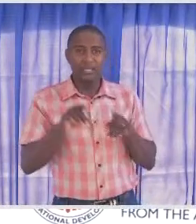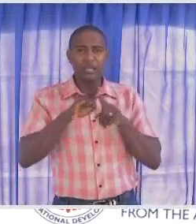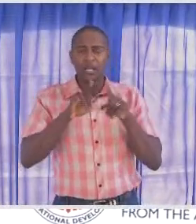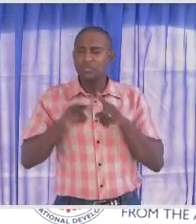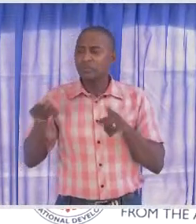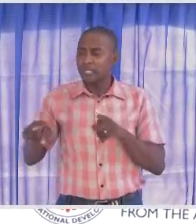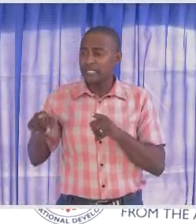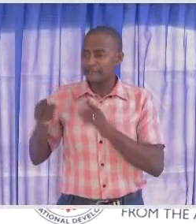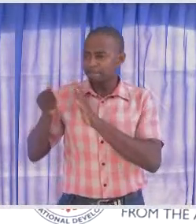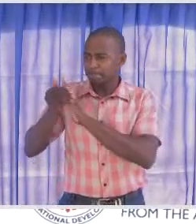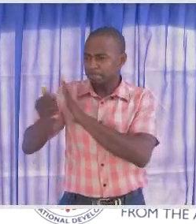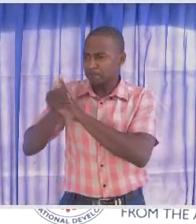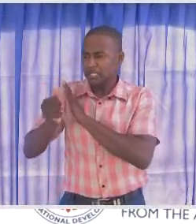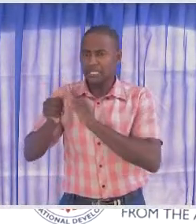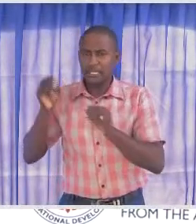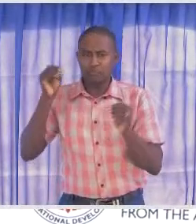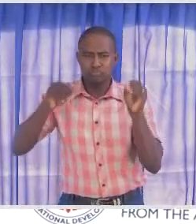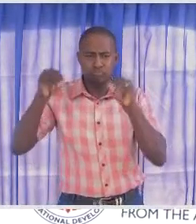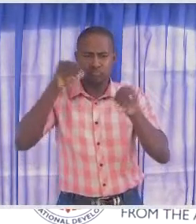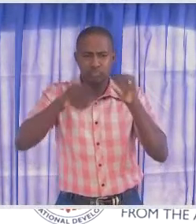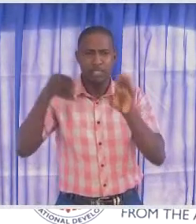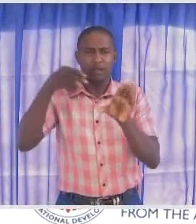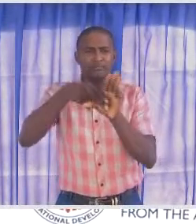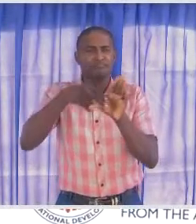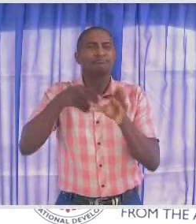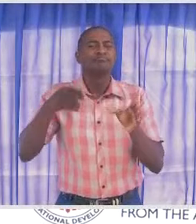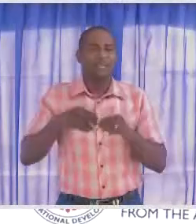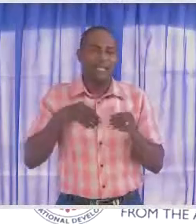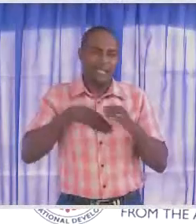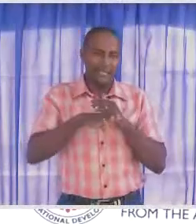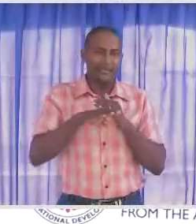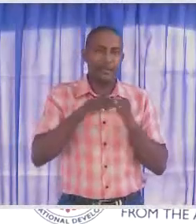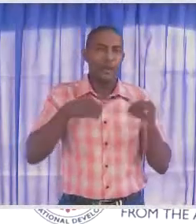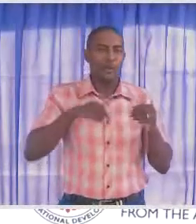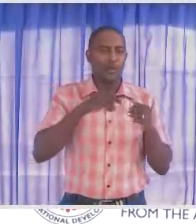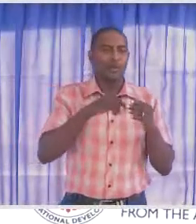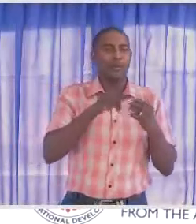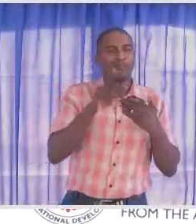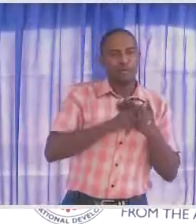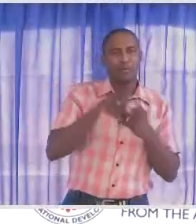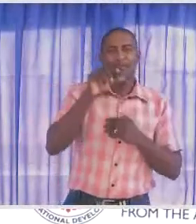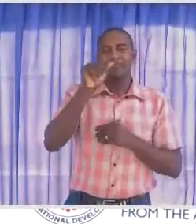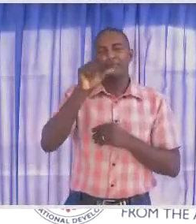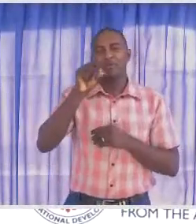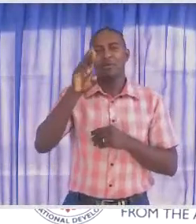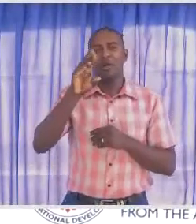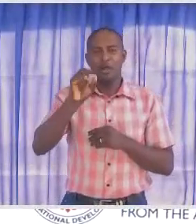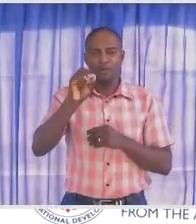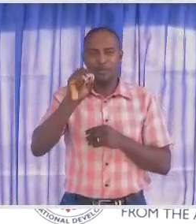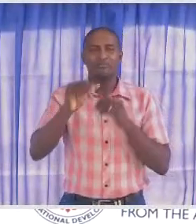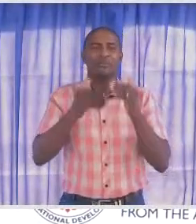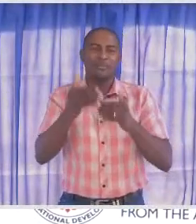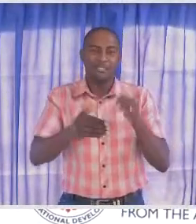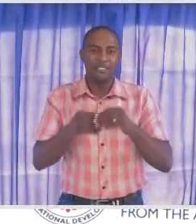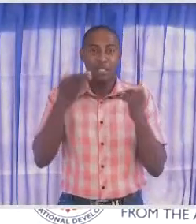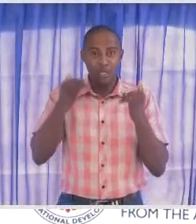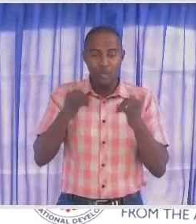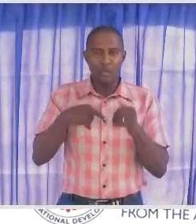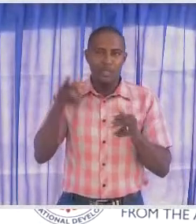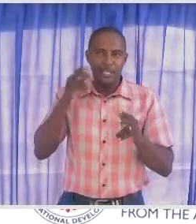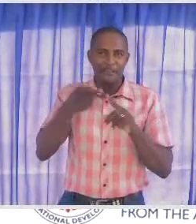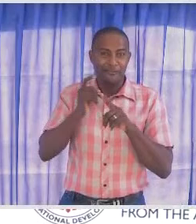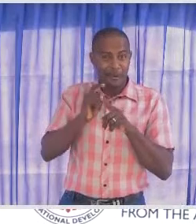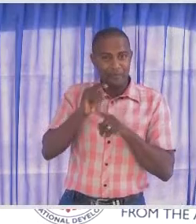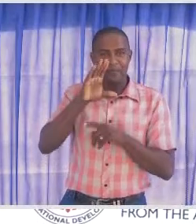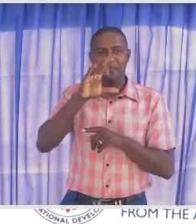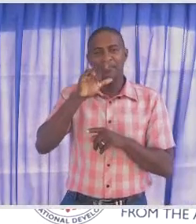his expertise to several areas of agro-processing program. So right now, let's hear a little bit from Cliff on